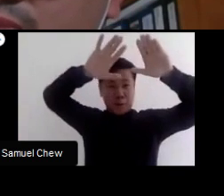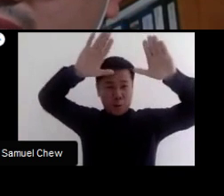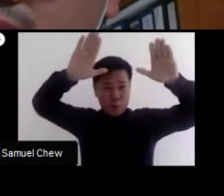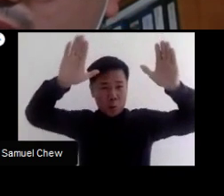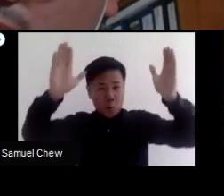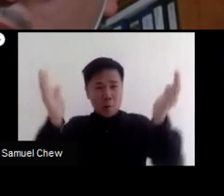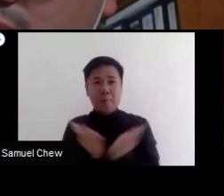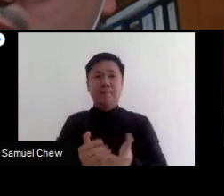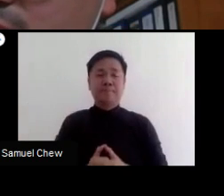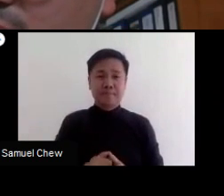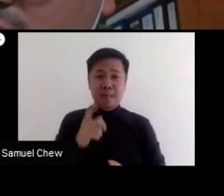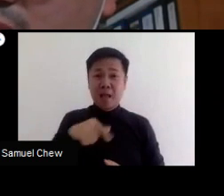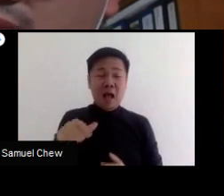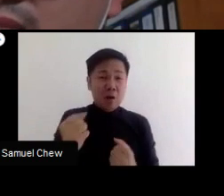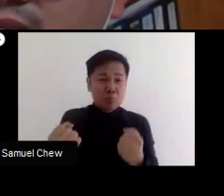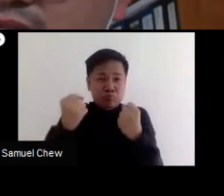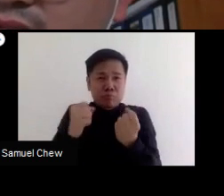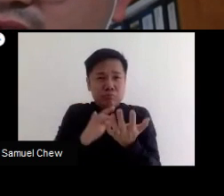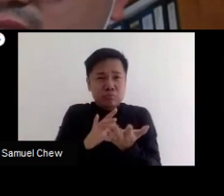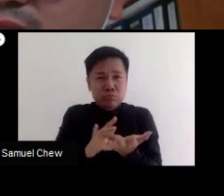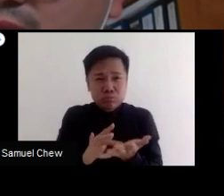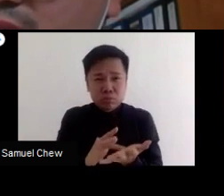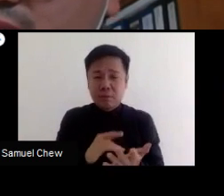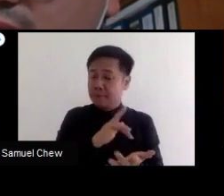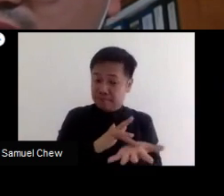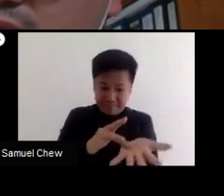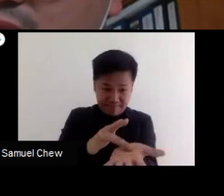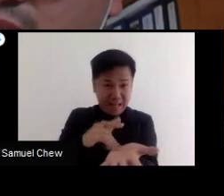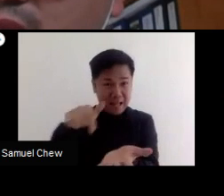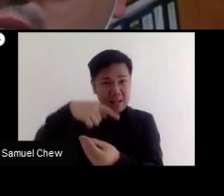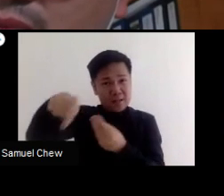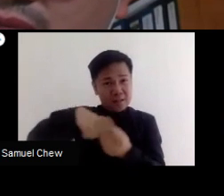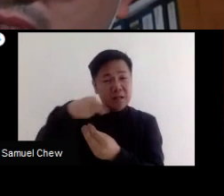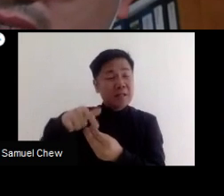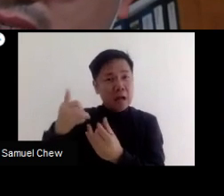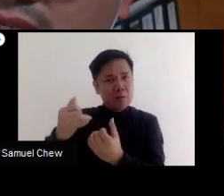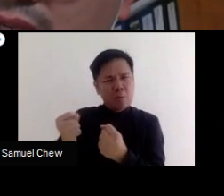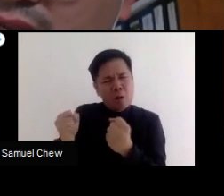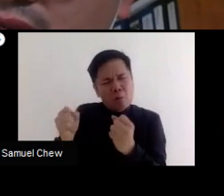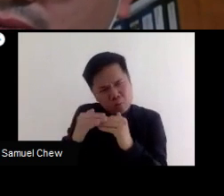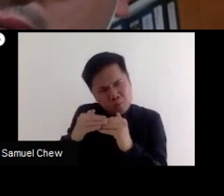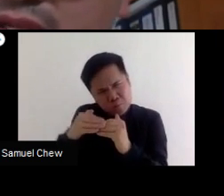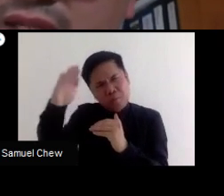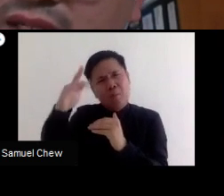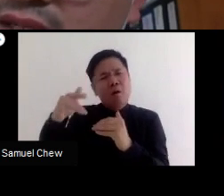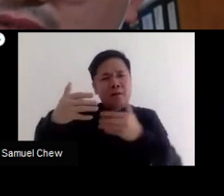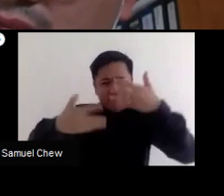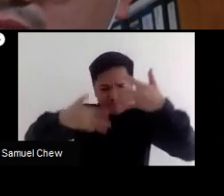strengthen health management information system in the country to intensify its efforts towards making available the data